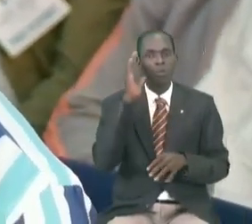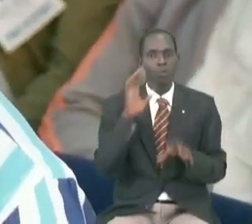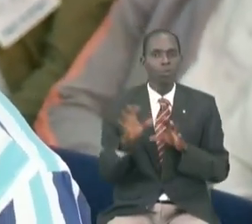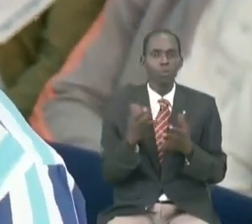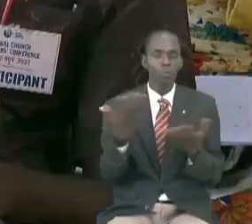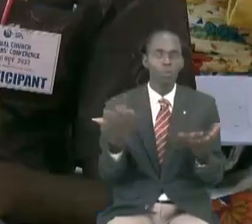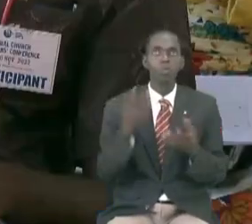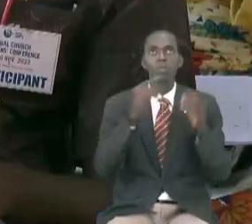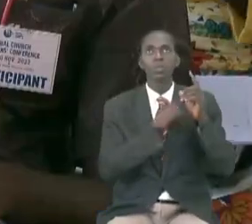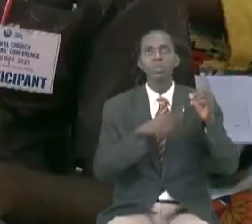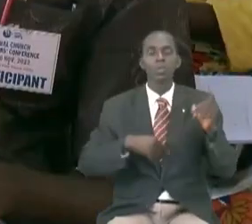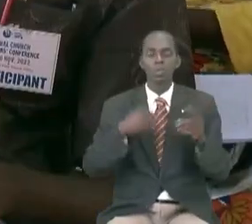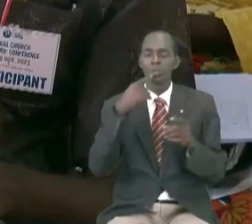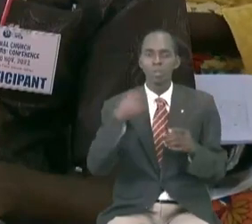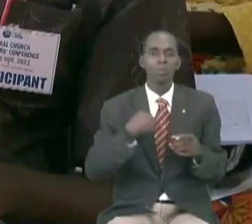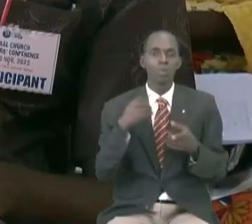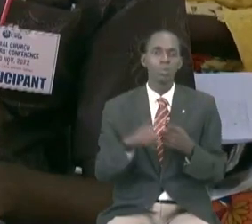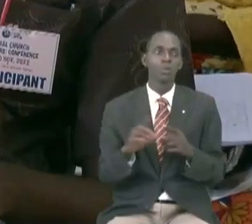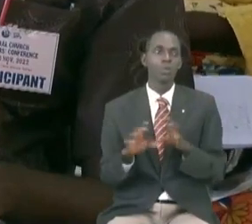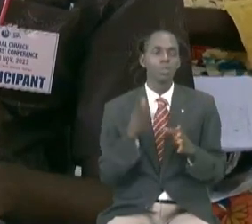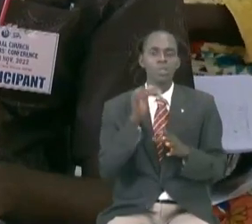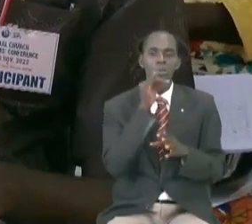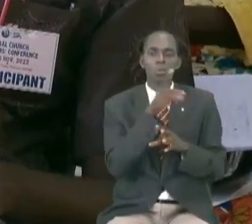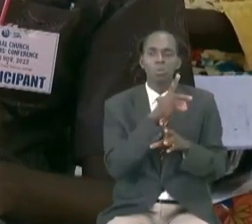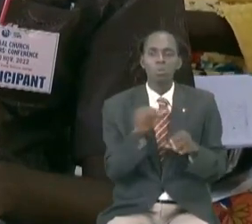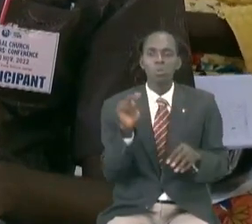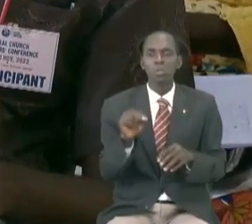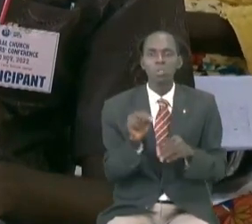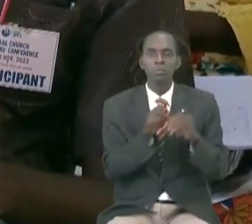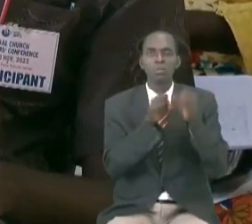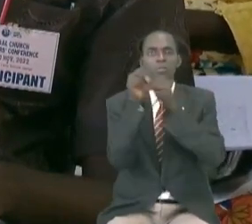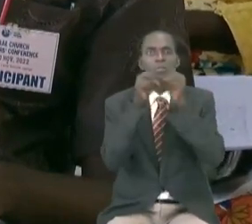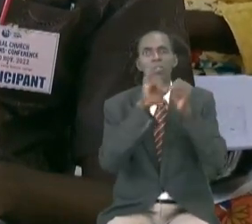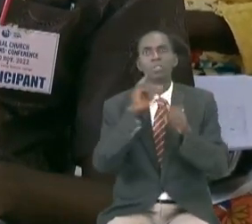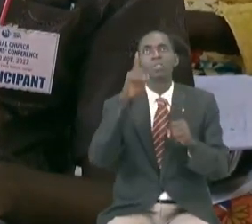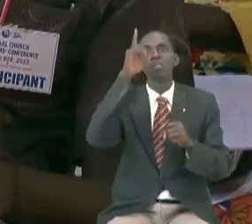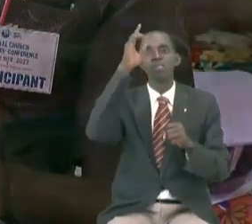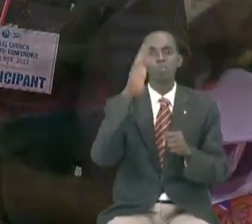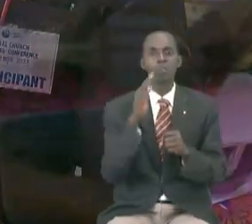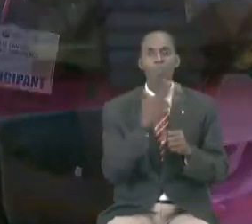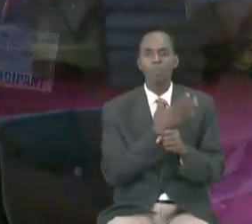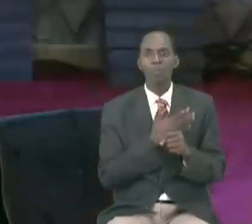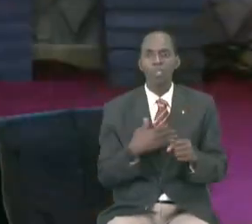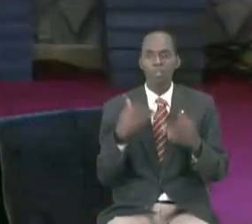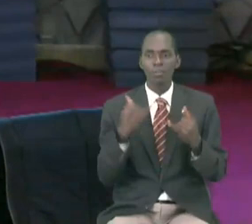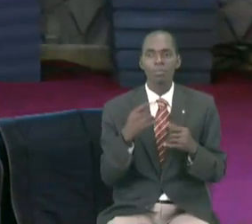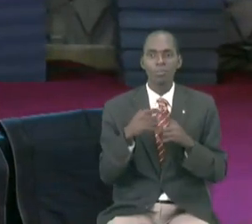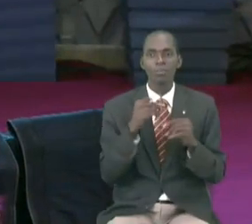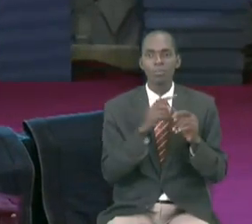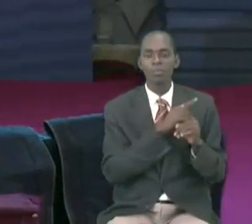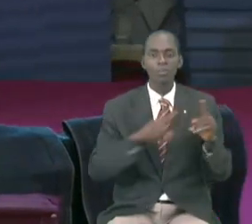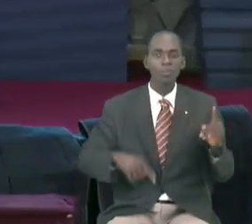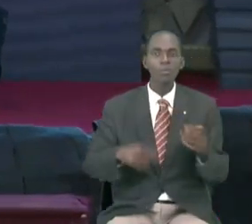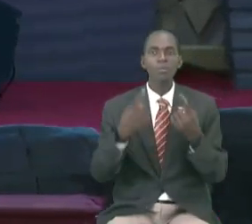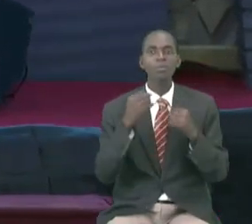word of the Lord came unto Jonah the second time, saying, look at verse 2, arise, go